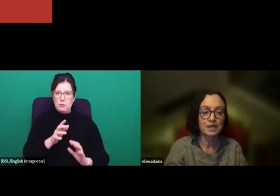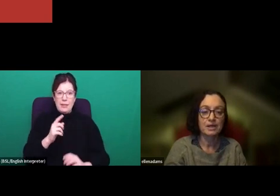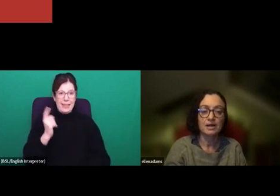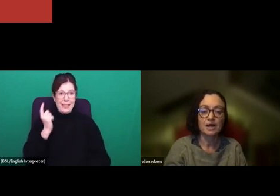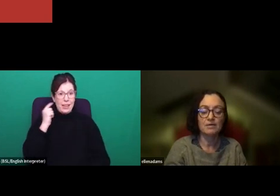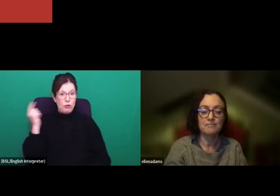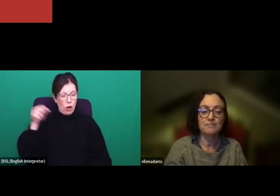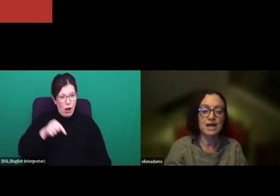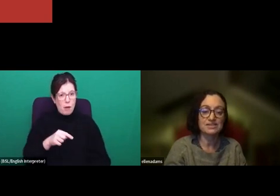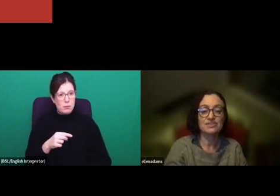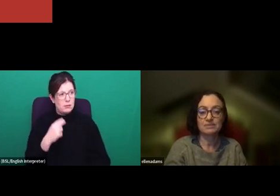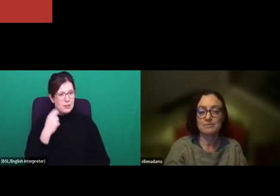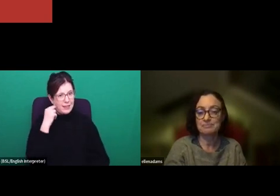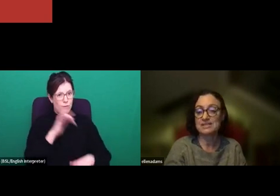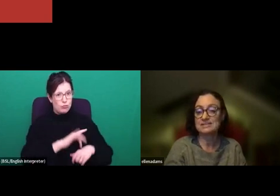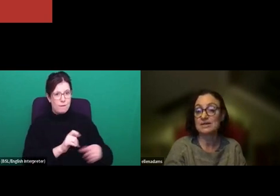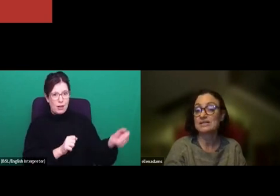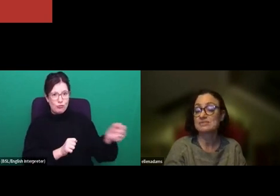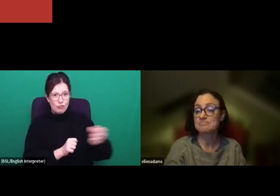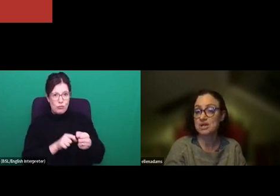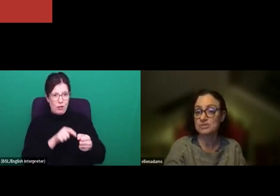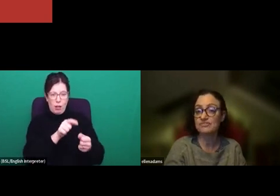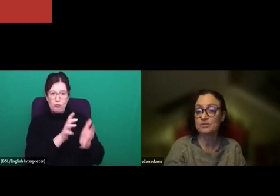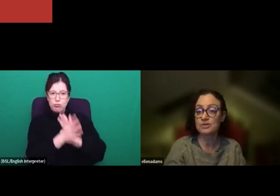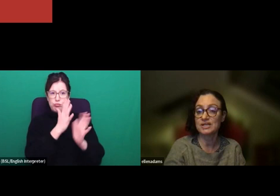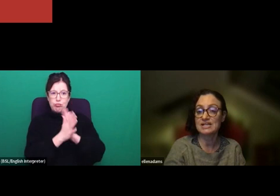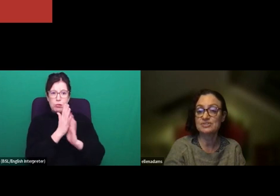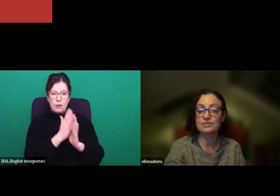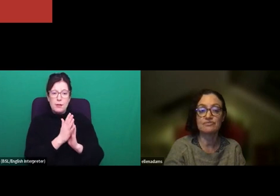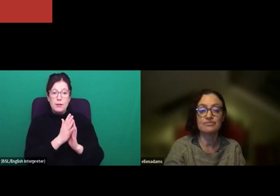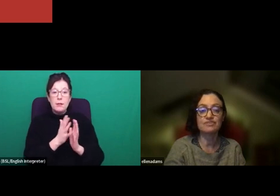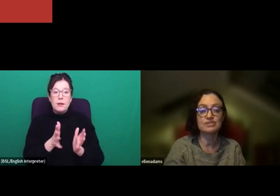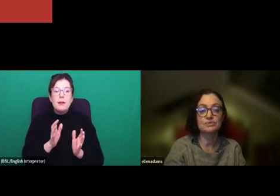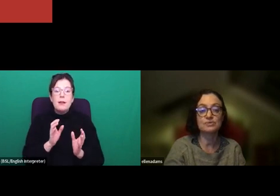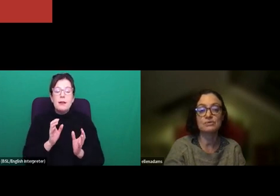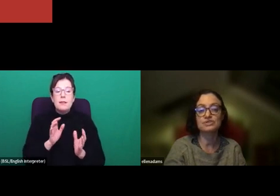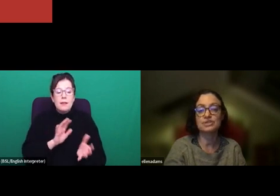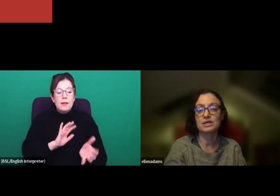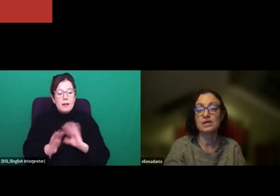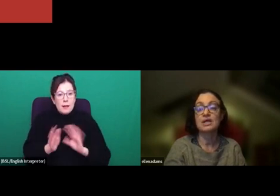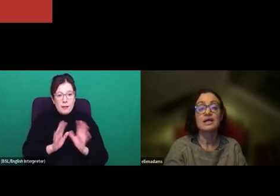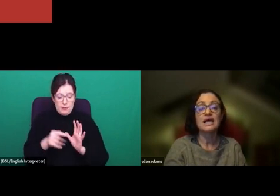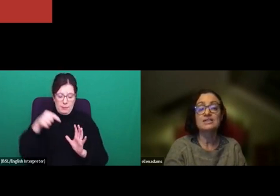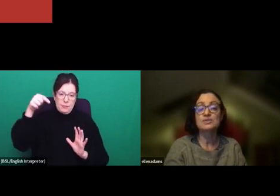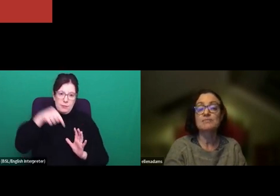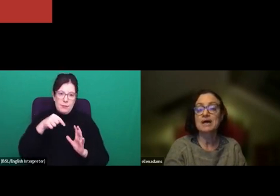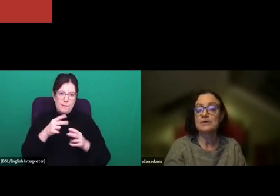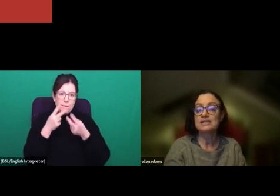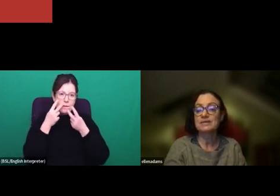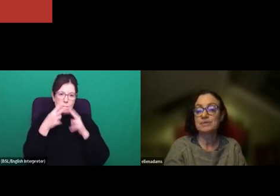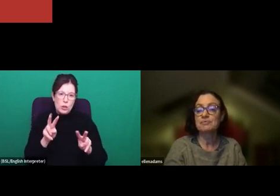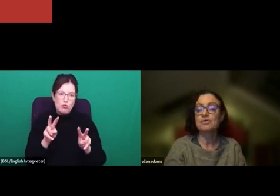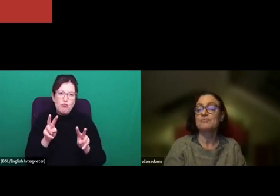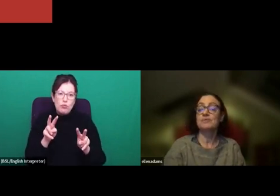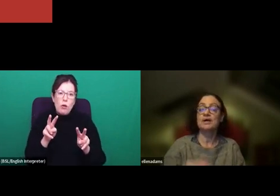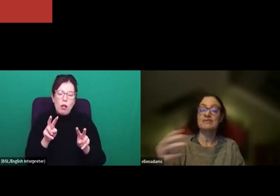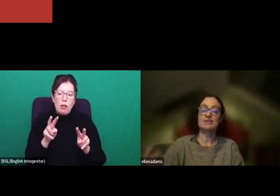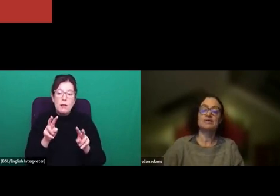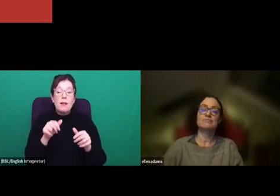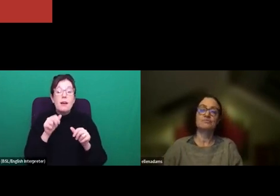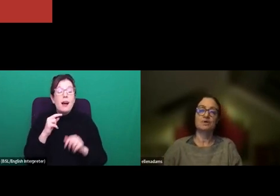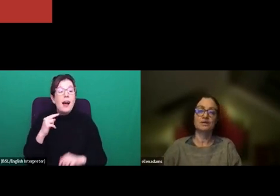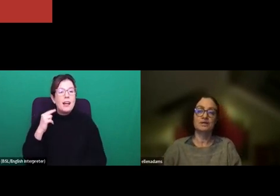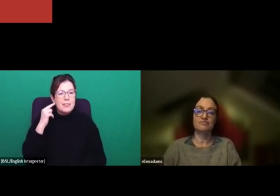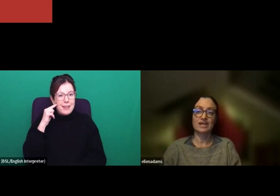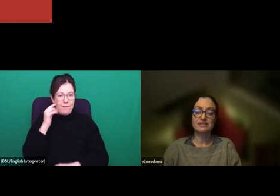people, and to think about BSL as a mode of communication for visual culture, and to empower deaf people by